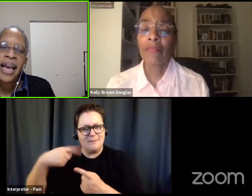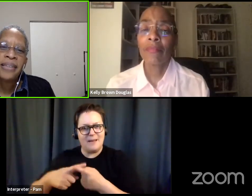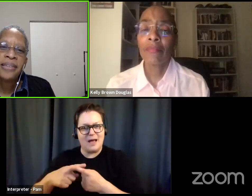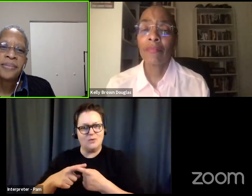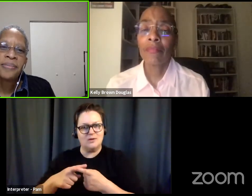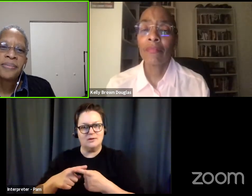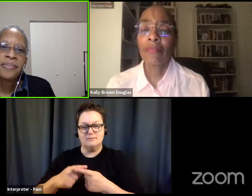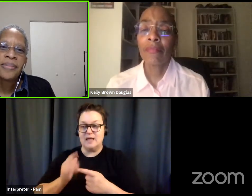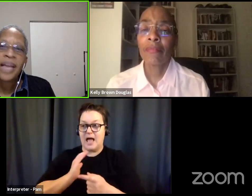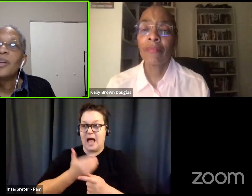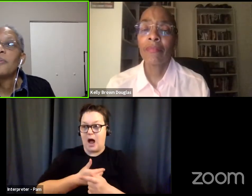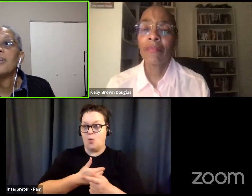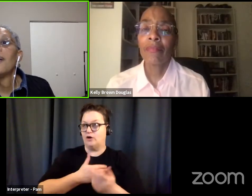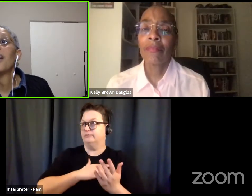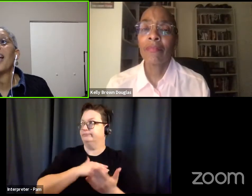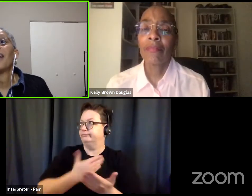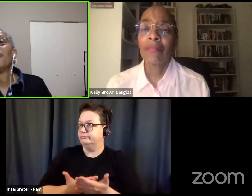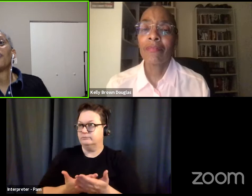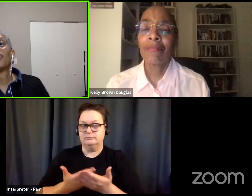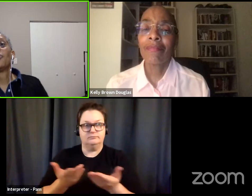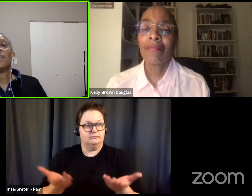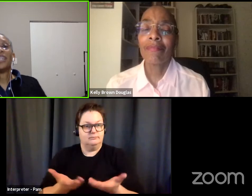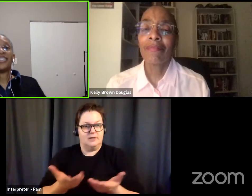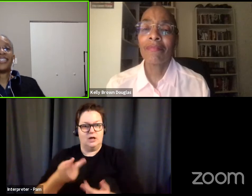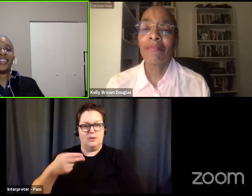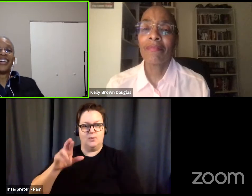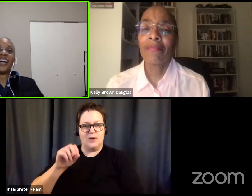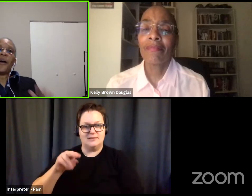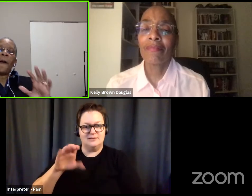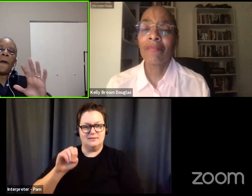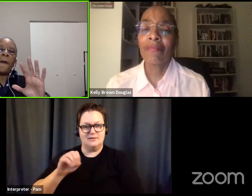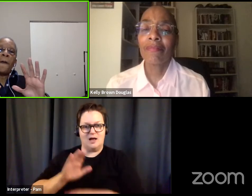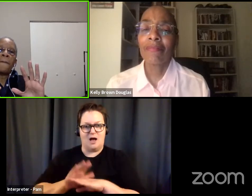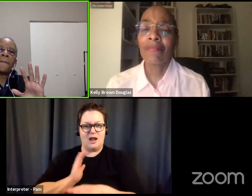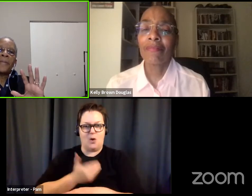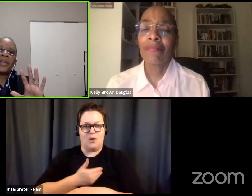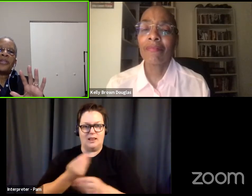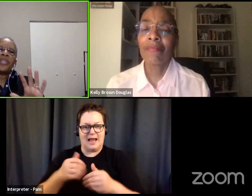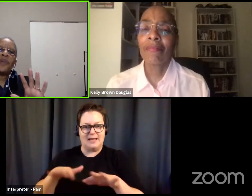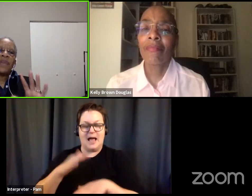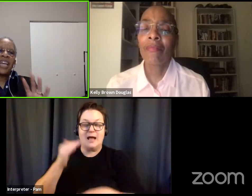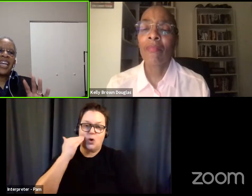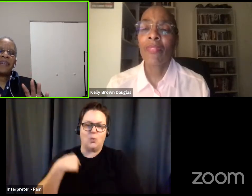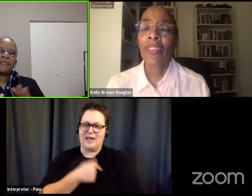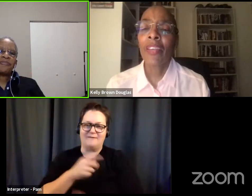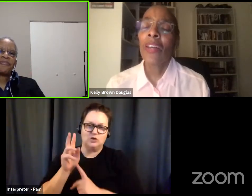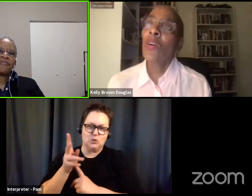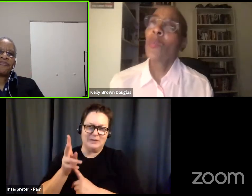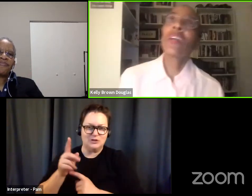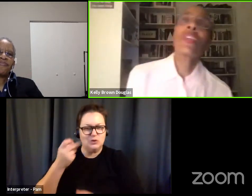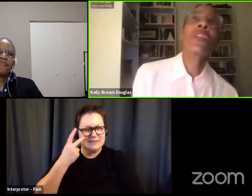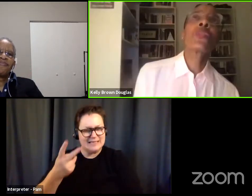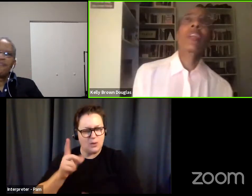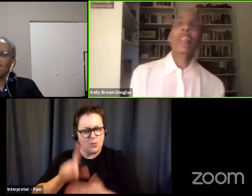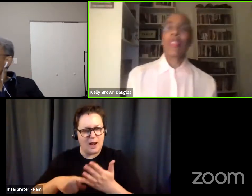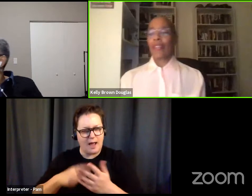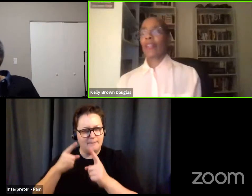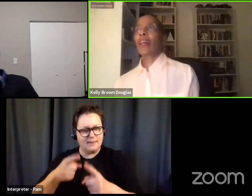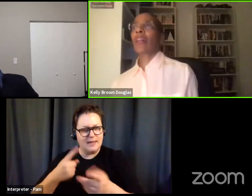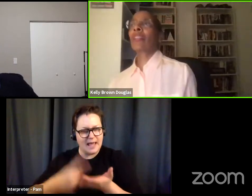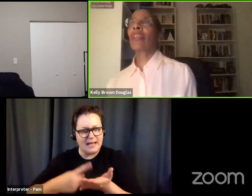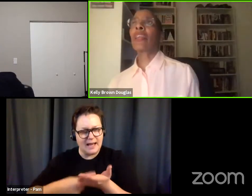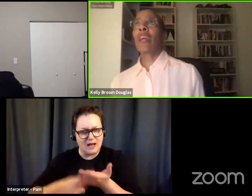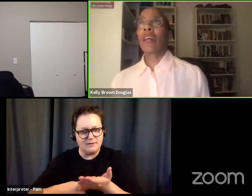their land? I know, okay, we've got 2 minutes. You see what I'm getting at? Well, here's what I